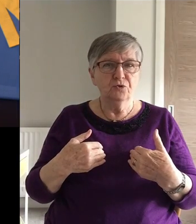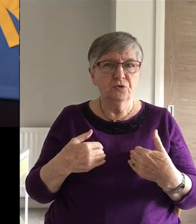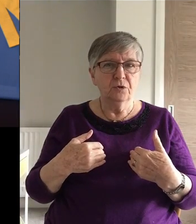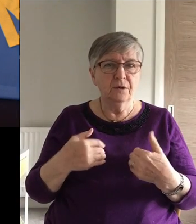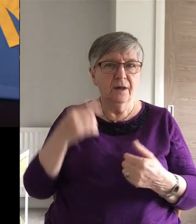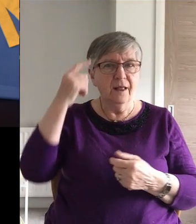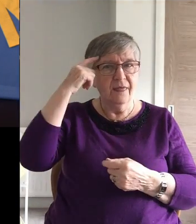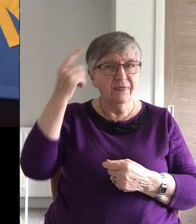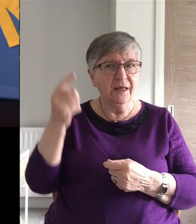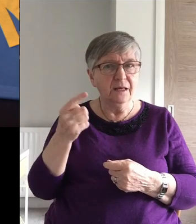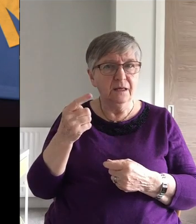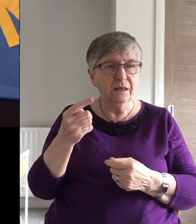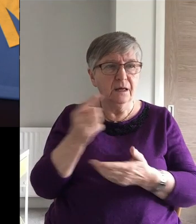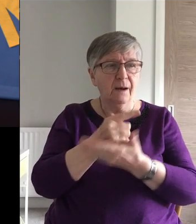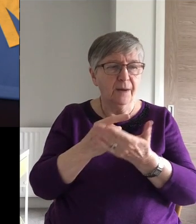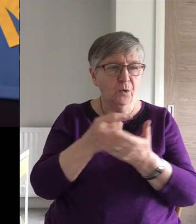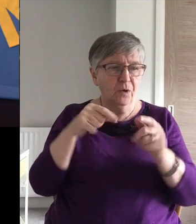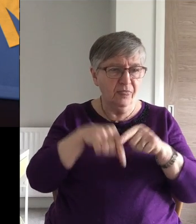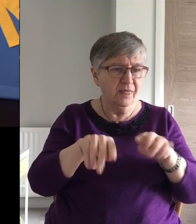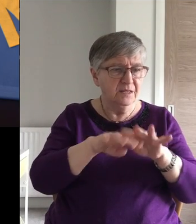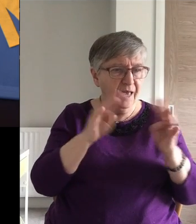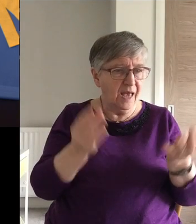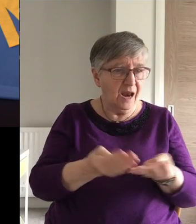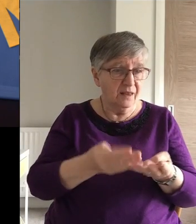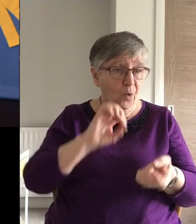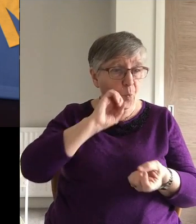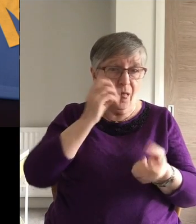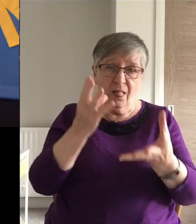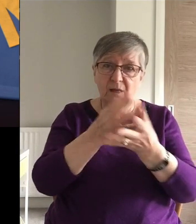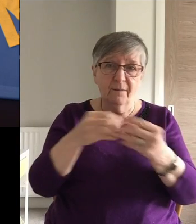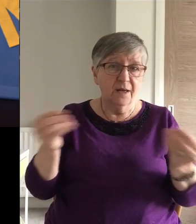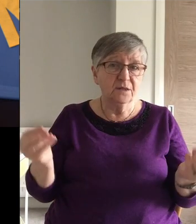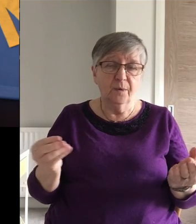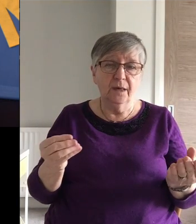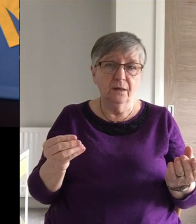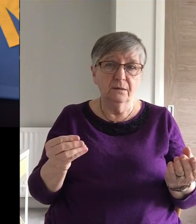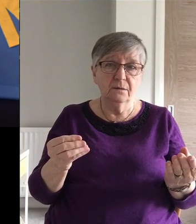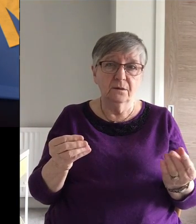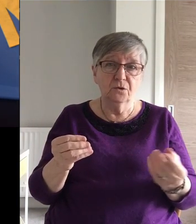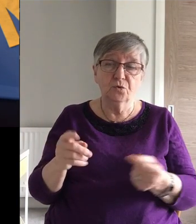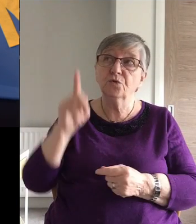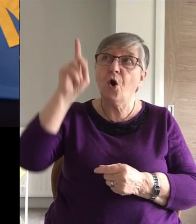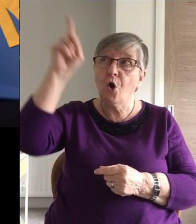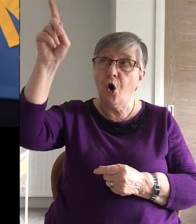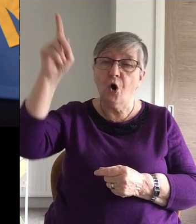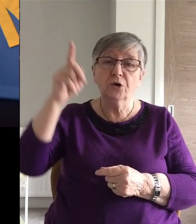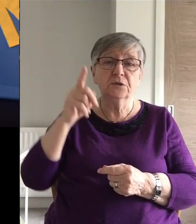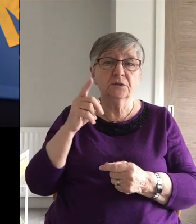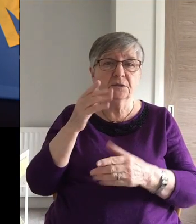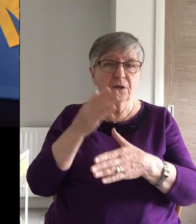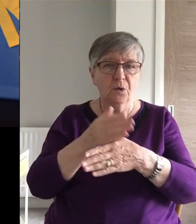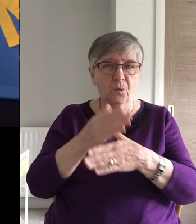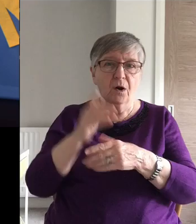reflect on the transience of this earth. Because it is God's estimation that matters. And it contradicts